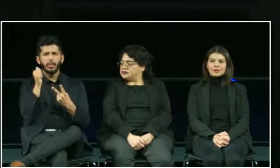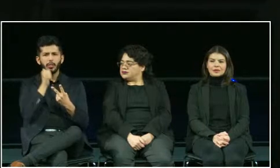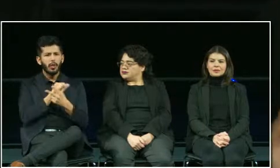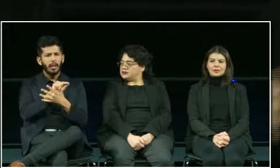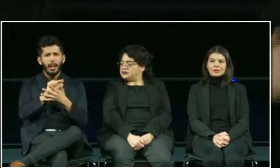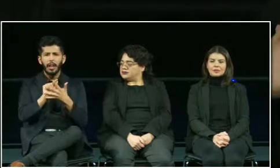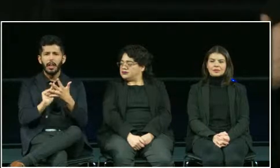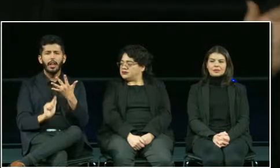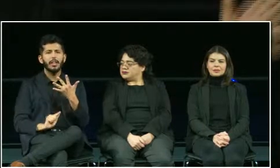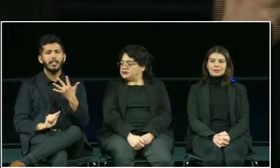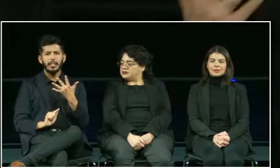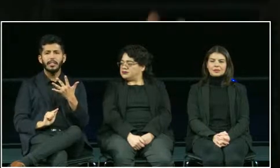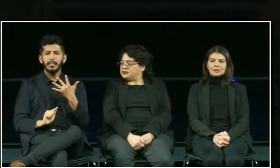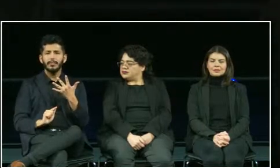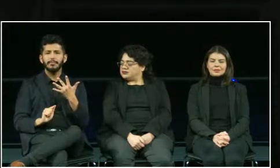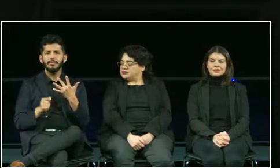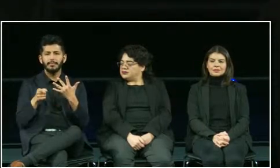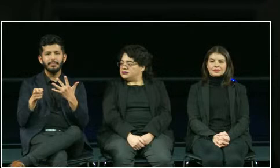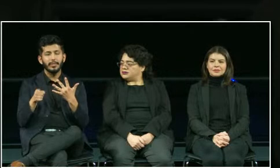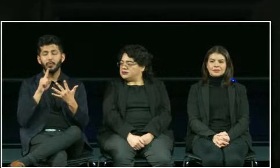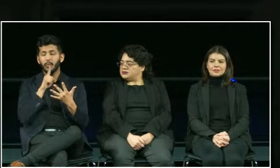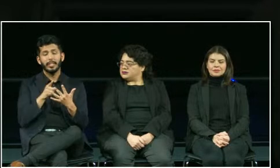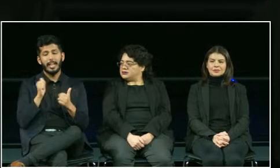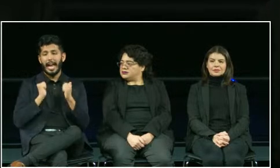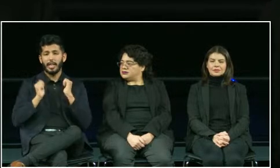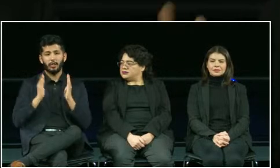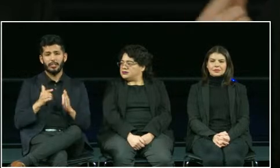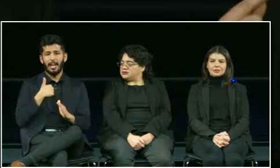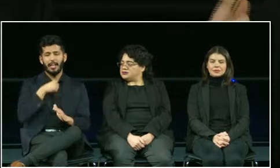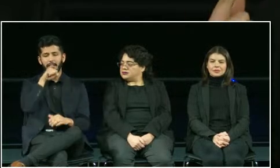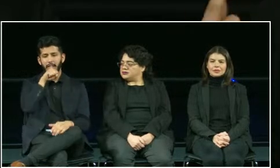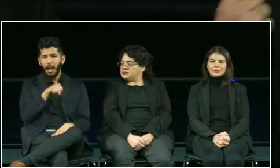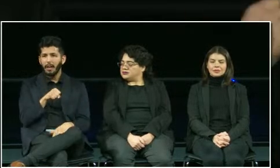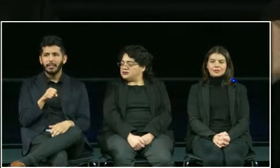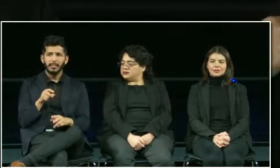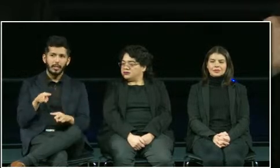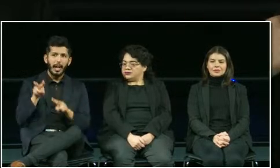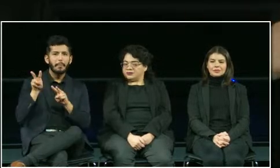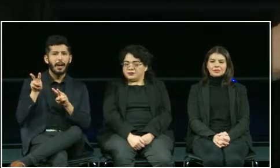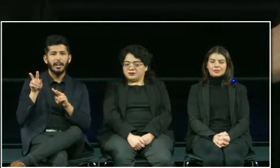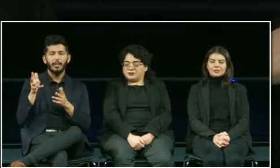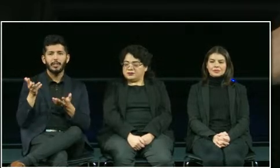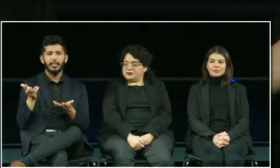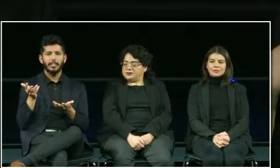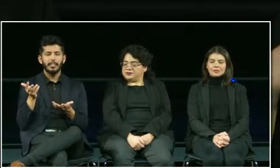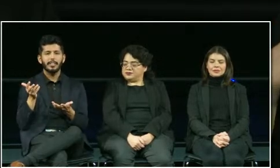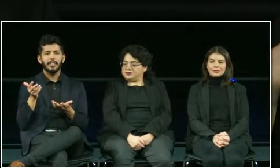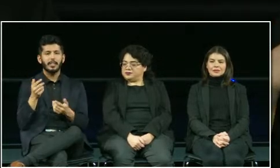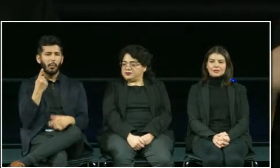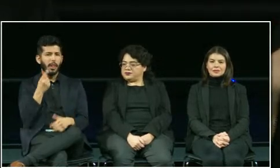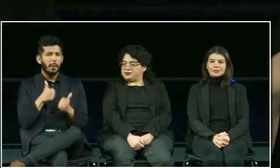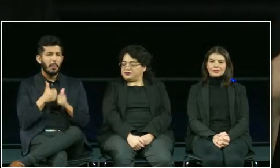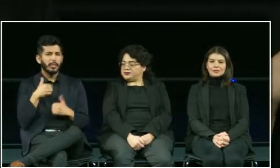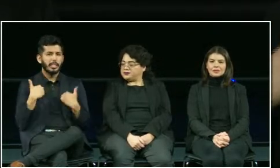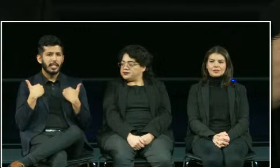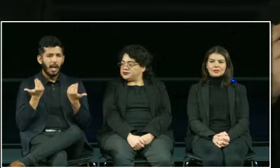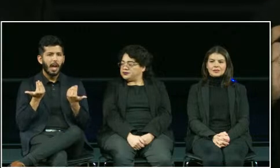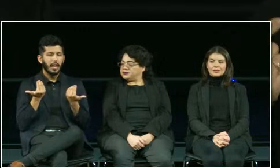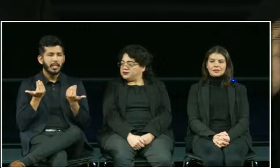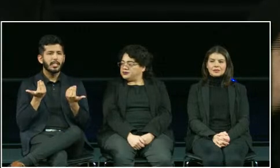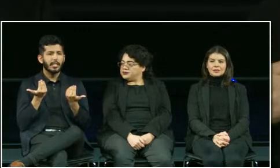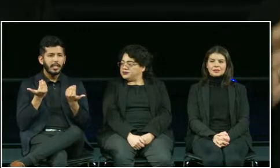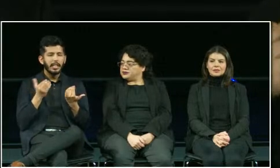nuns, was actress I really admire. And one of them, the most young, Greta Zuccheri